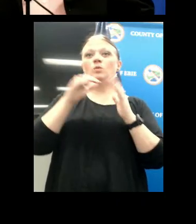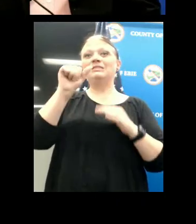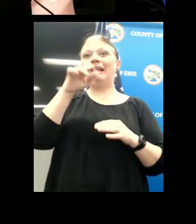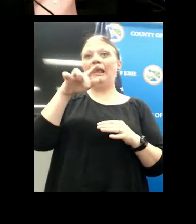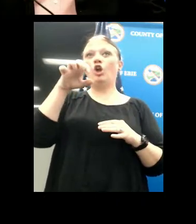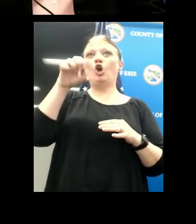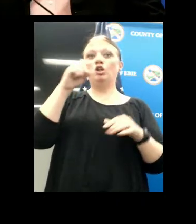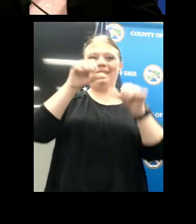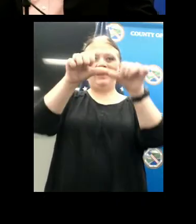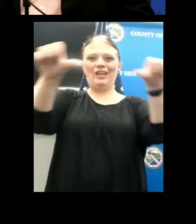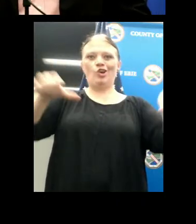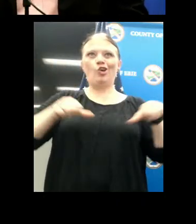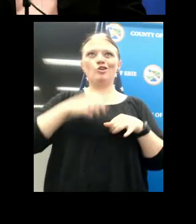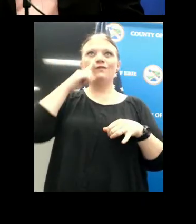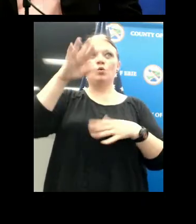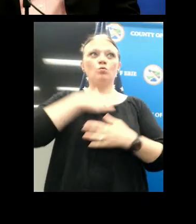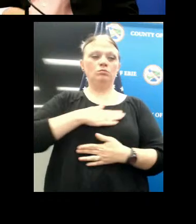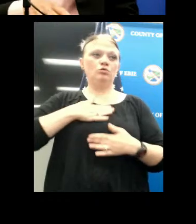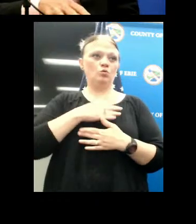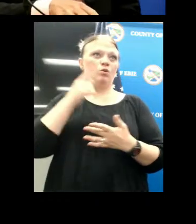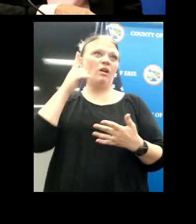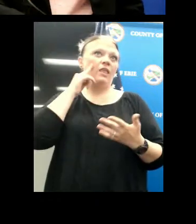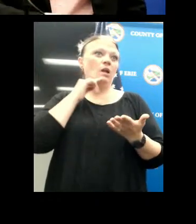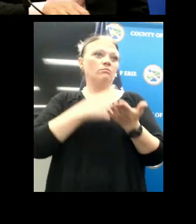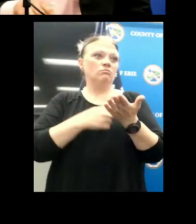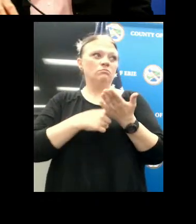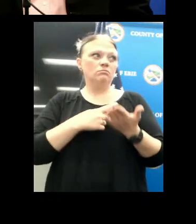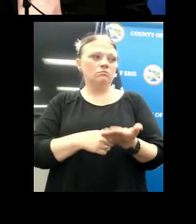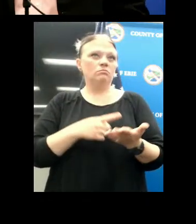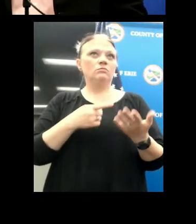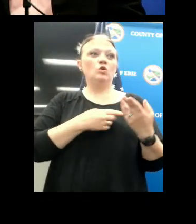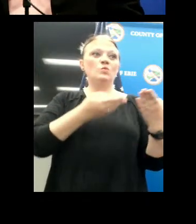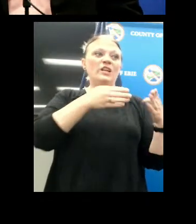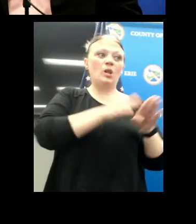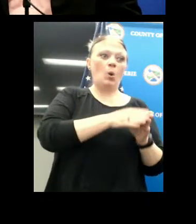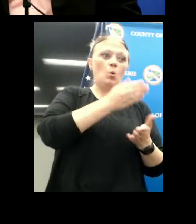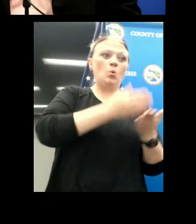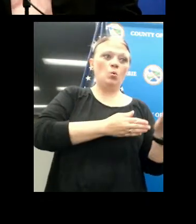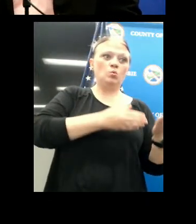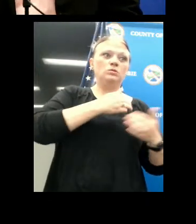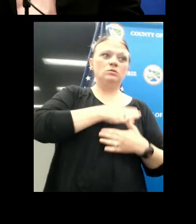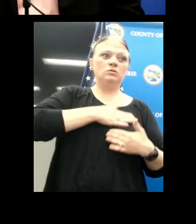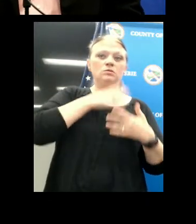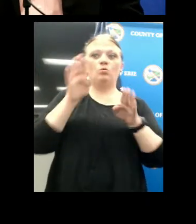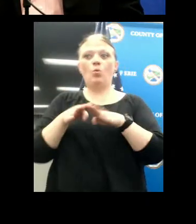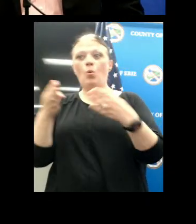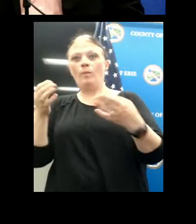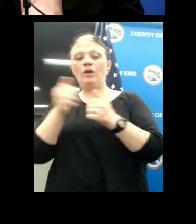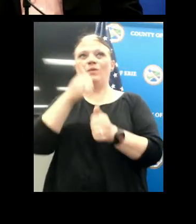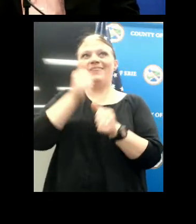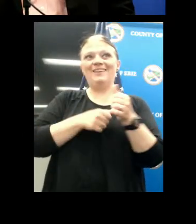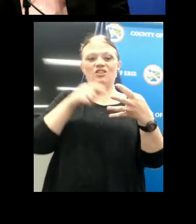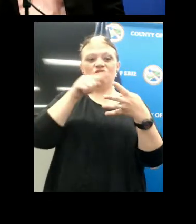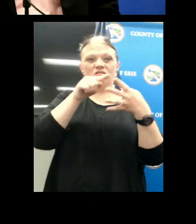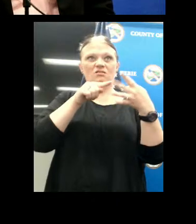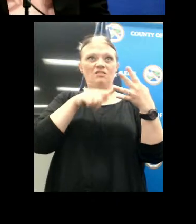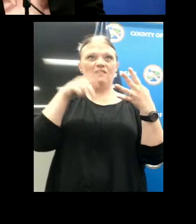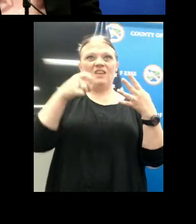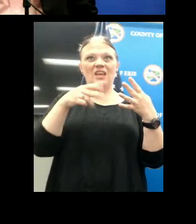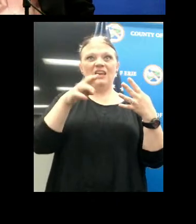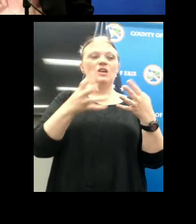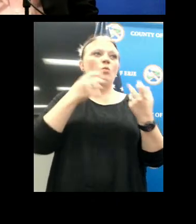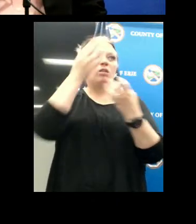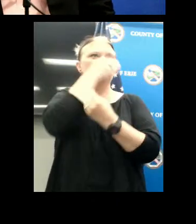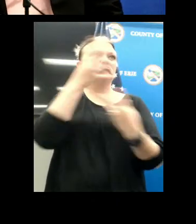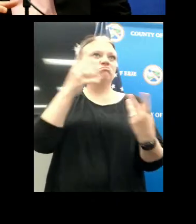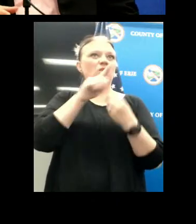enjoy. So we thought we'd go over some of those as we close certain aspects of recreation, and as we open those up with each phase, we thought we'd provide some updates